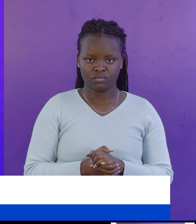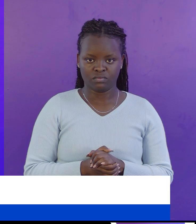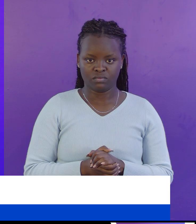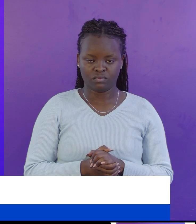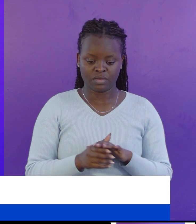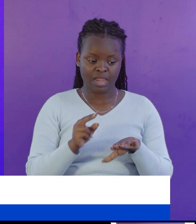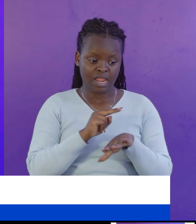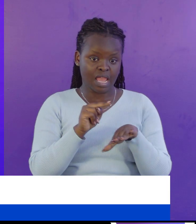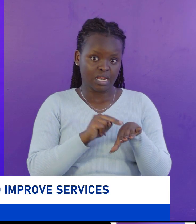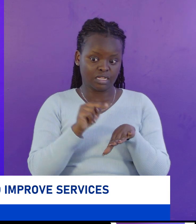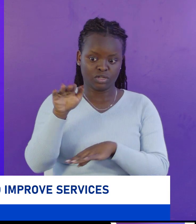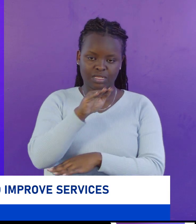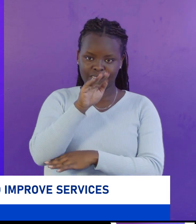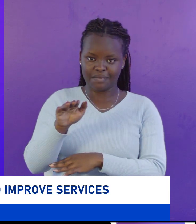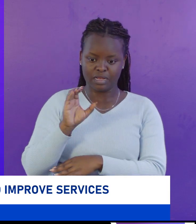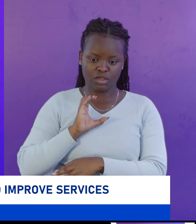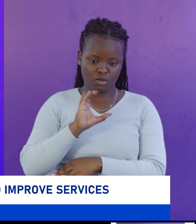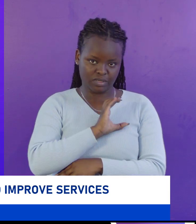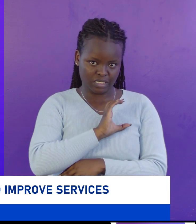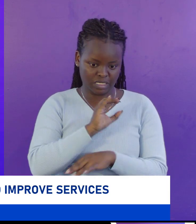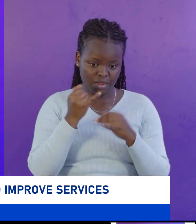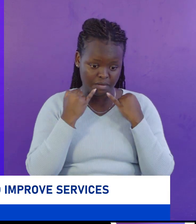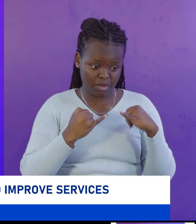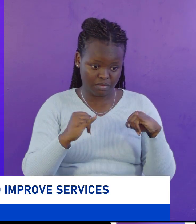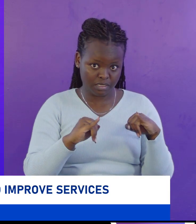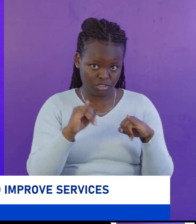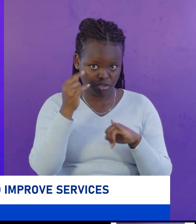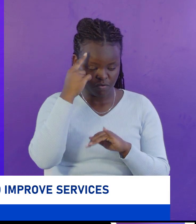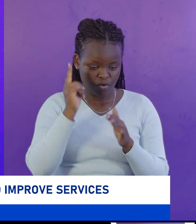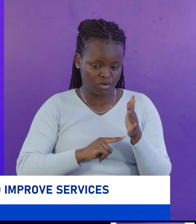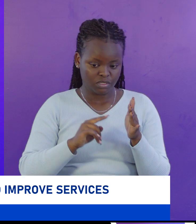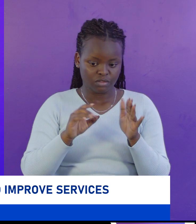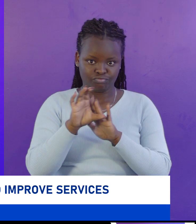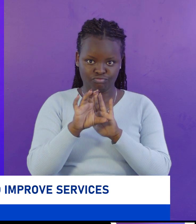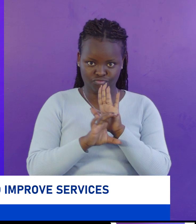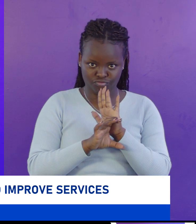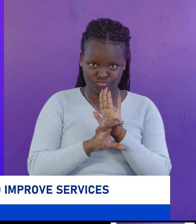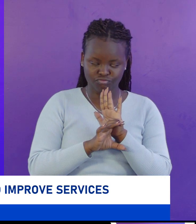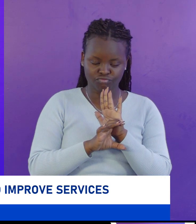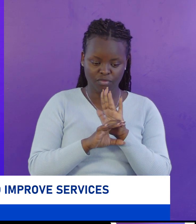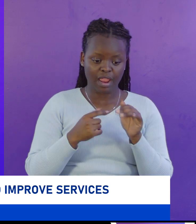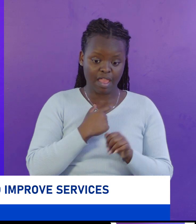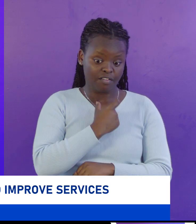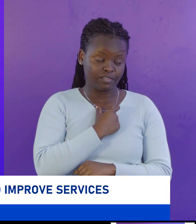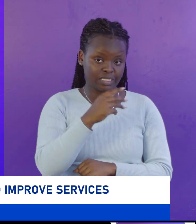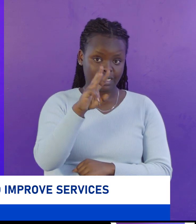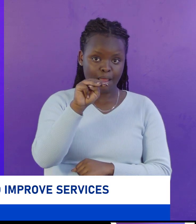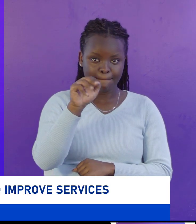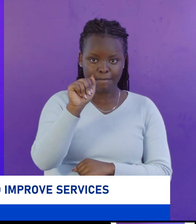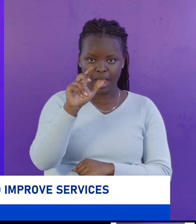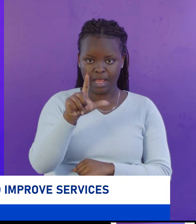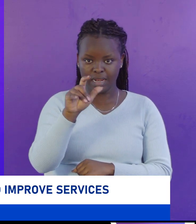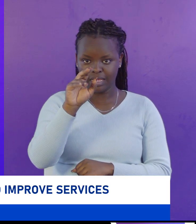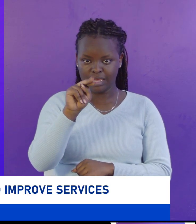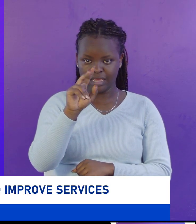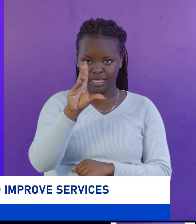The National Assembly's Committee on the Implementation of the Constitution has visited Malindi and Kilifi prisons